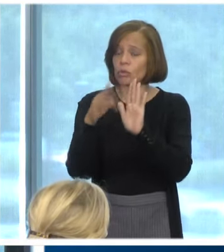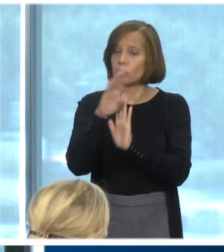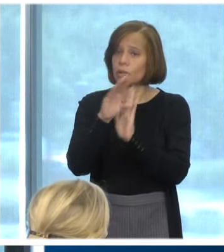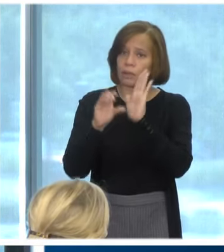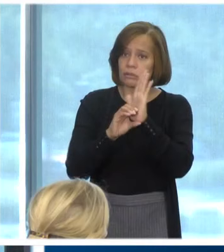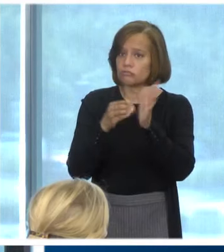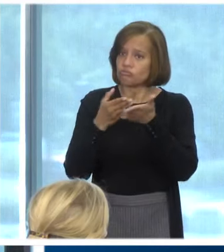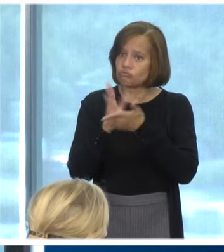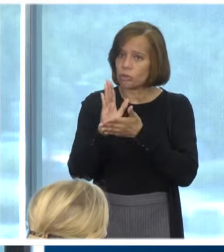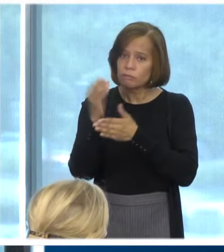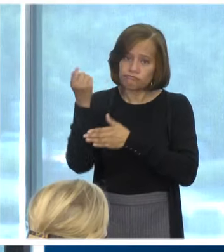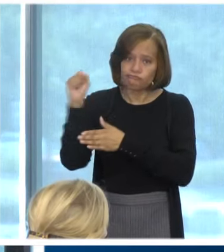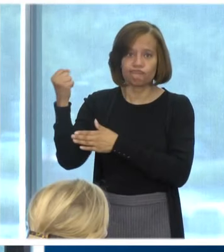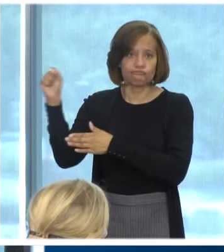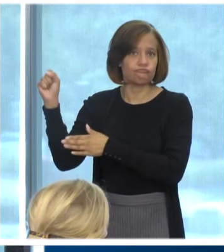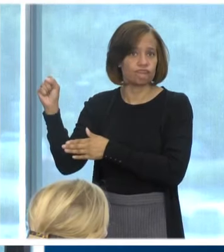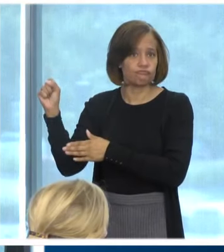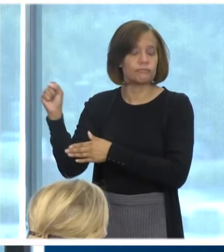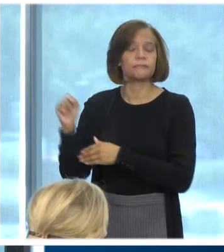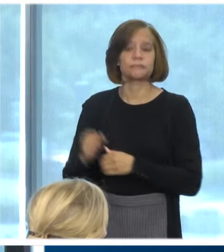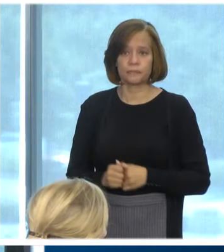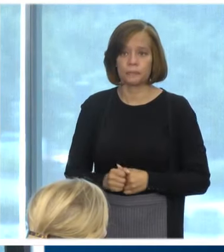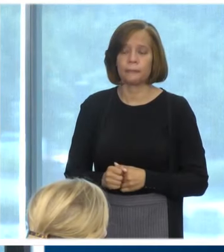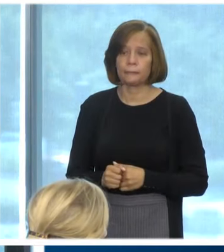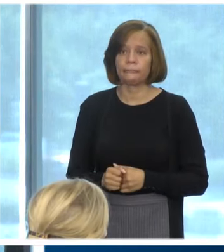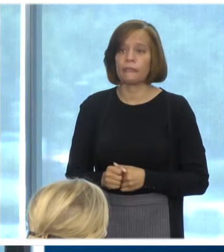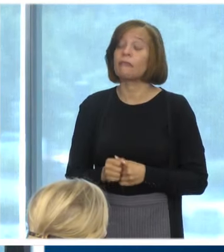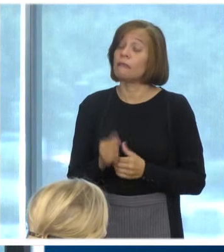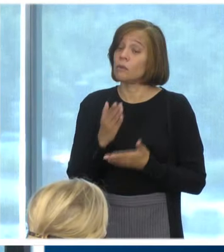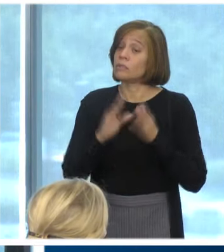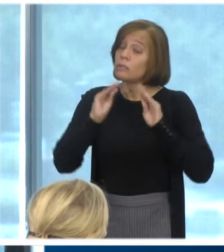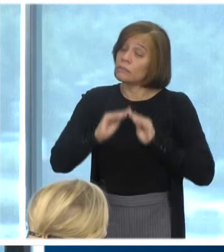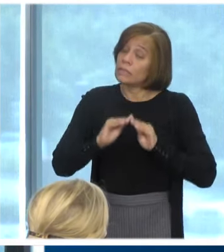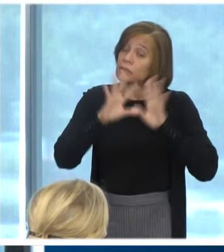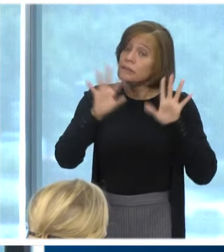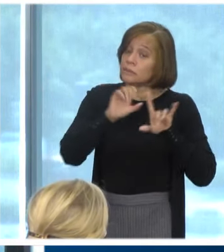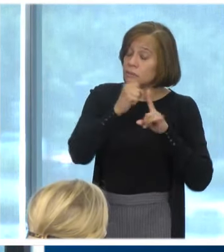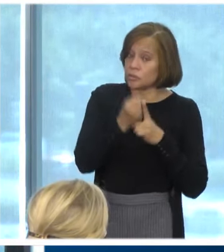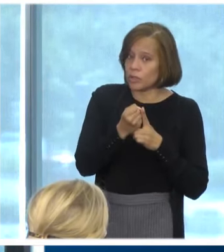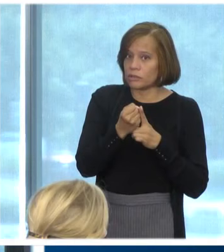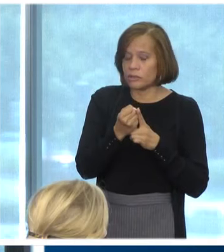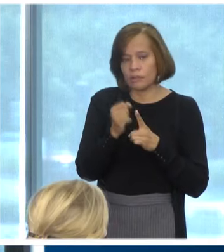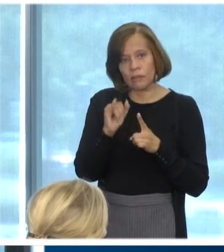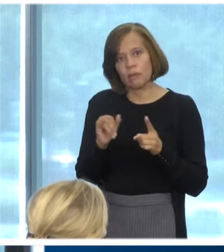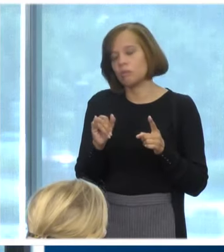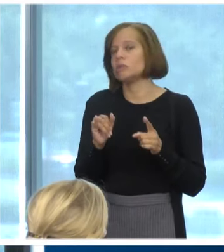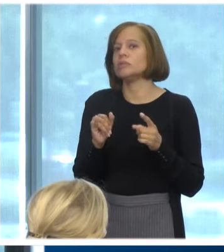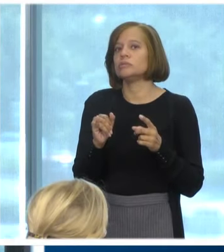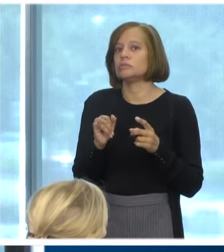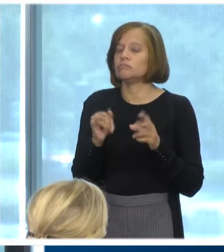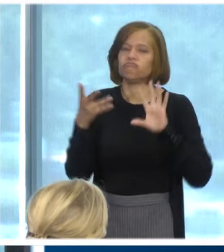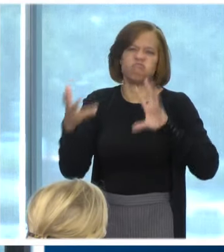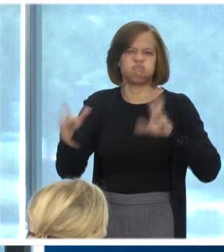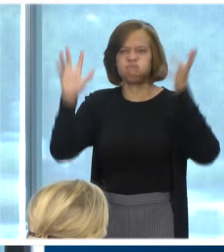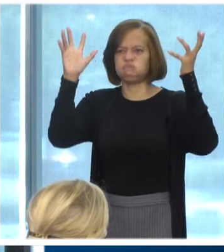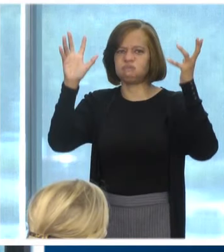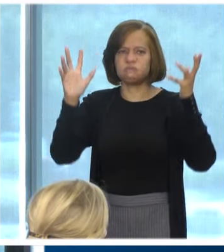activities. There were clear incidents that occurred in our city that went beyond peaceful protests, and in fact,